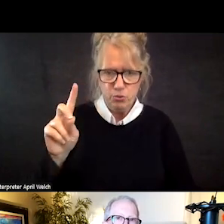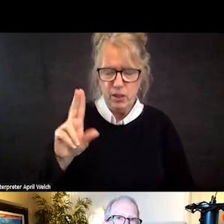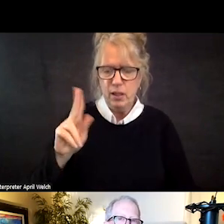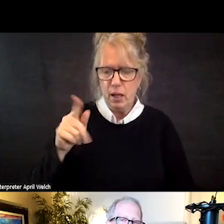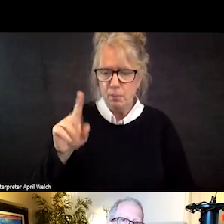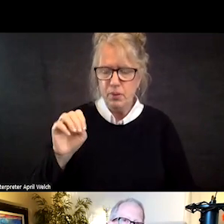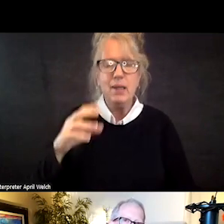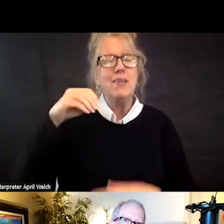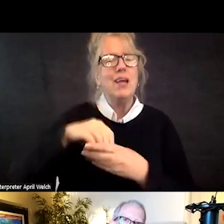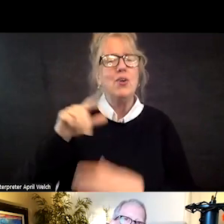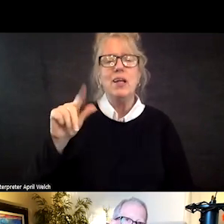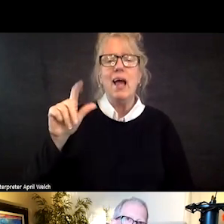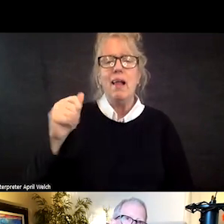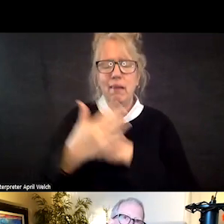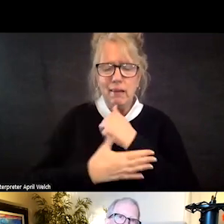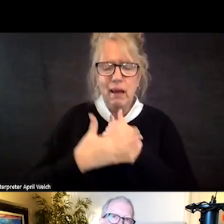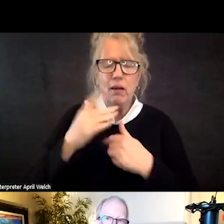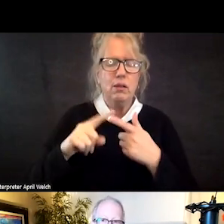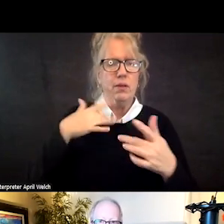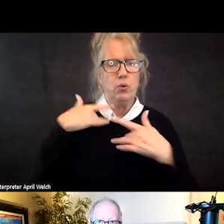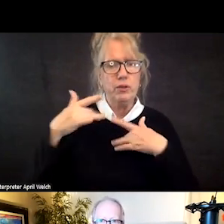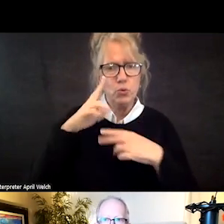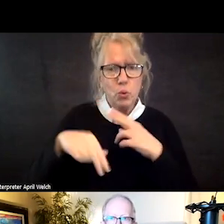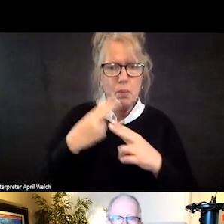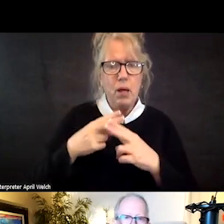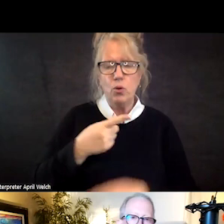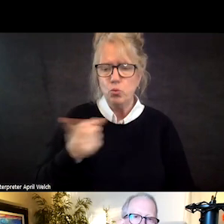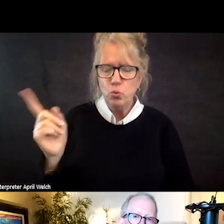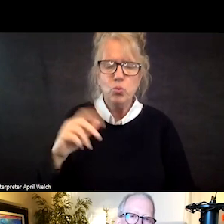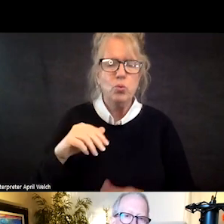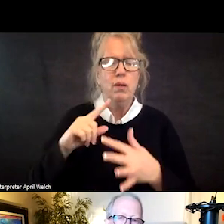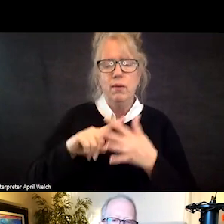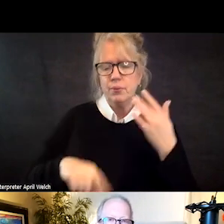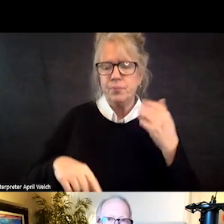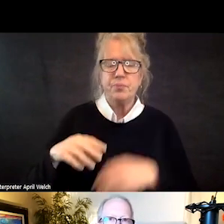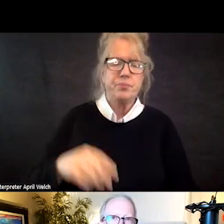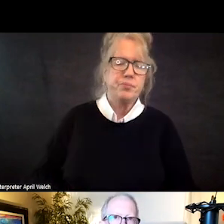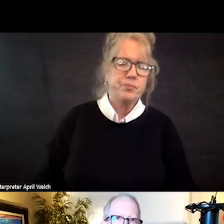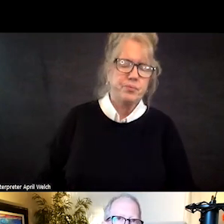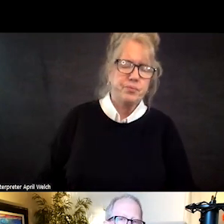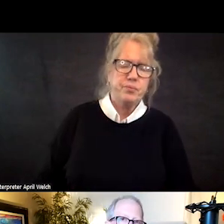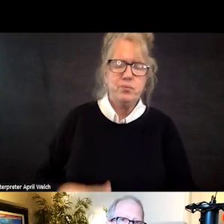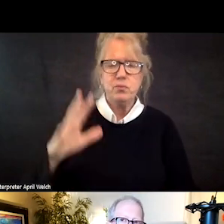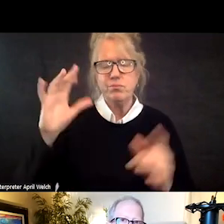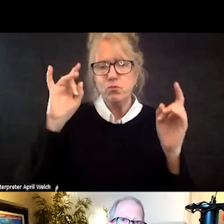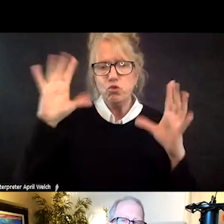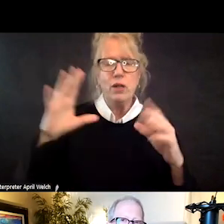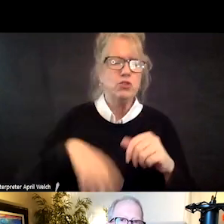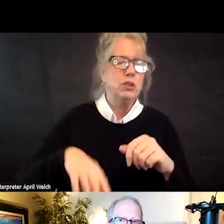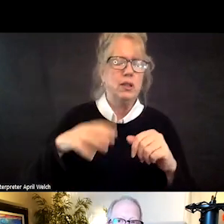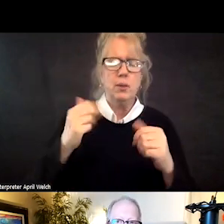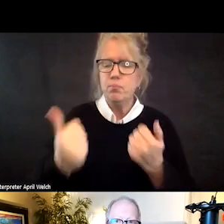in LA County concerned about you and what's going on there with the tragic fires that are still